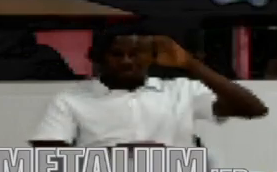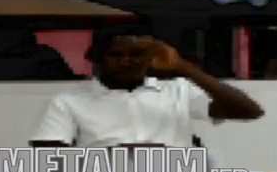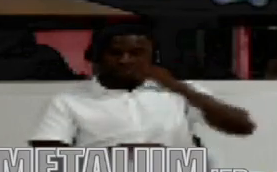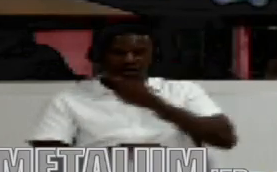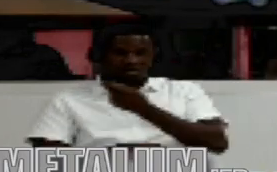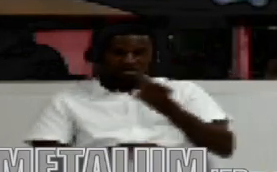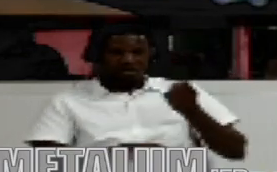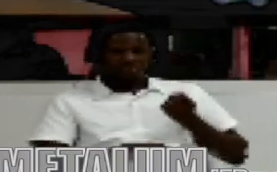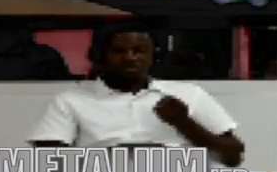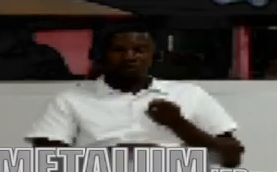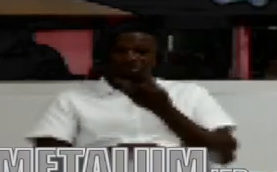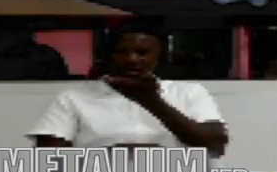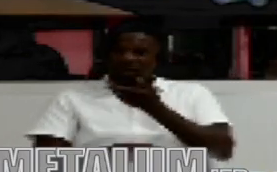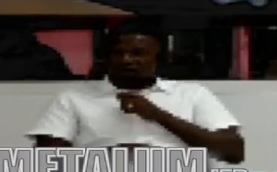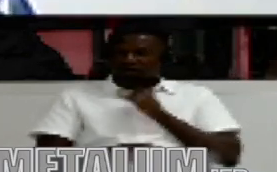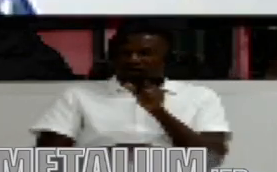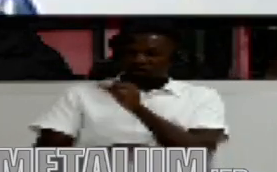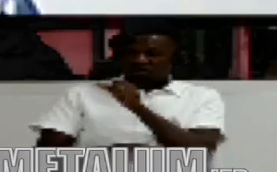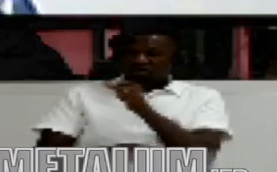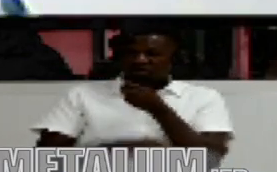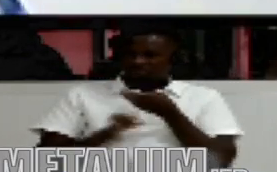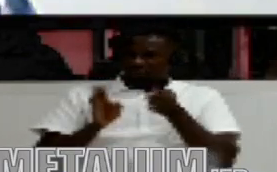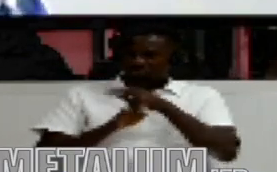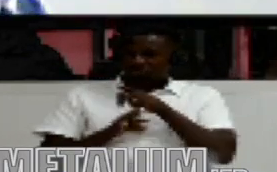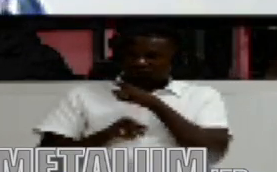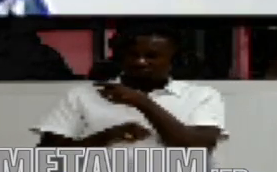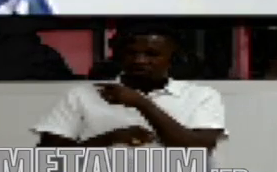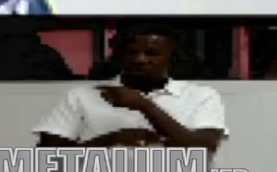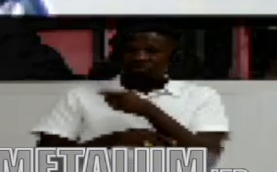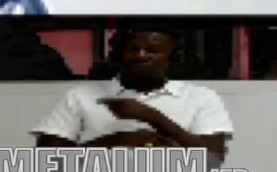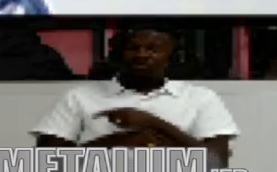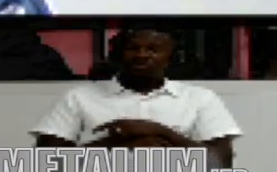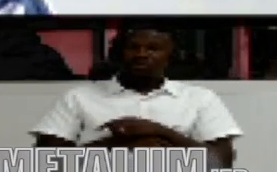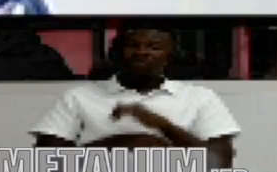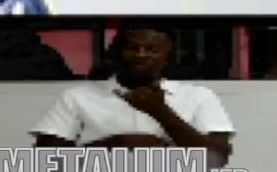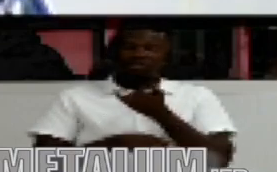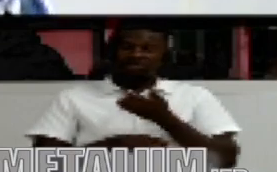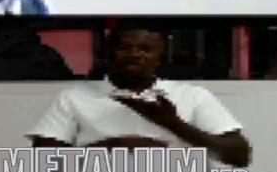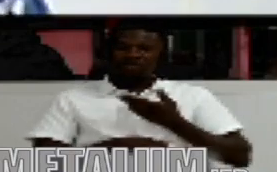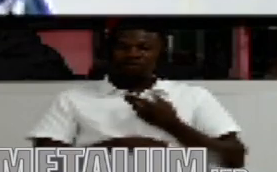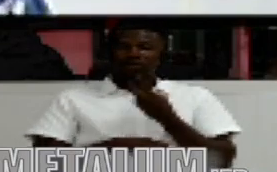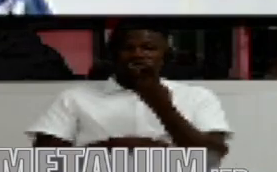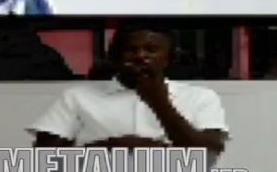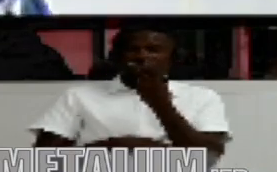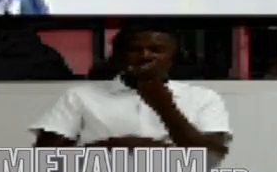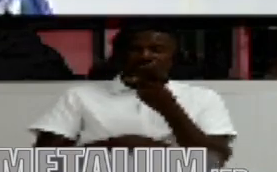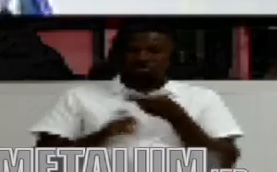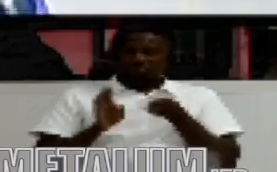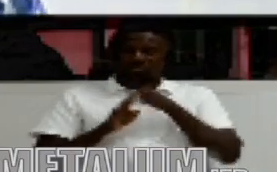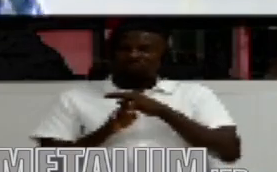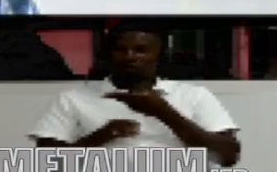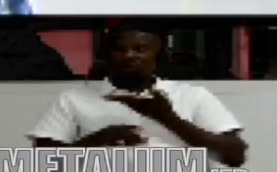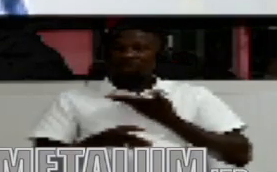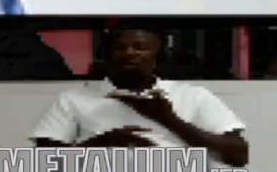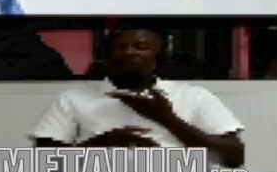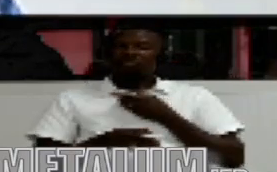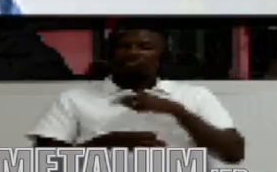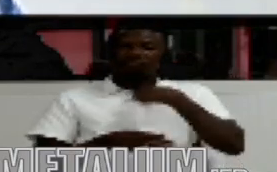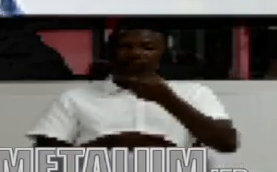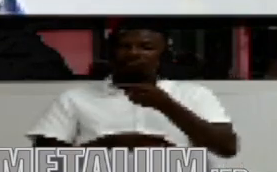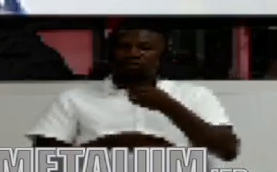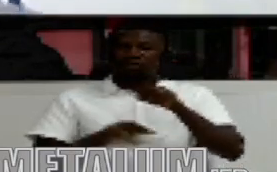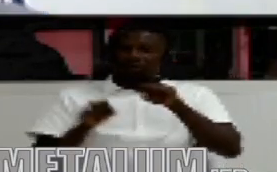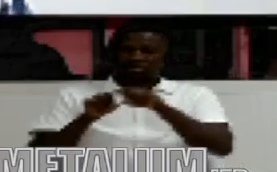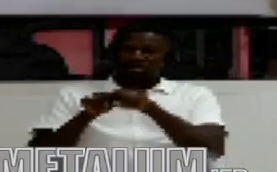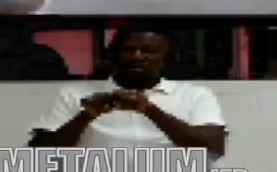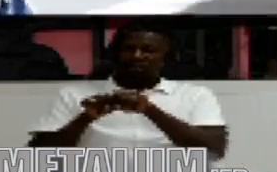another report with you, is that correct? Yes, I have extra two reports that we get from Senegal. Okay.